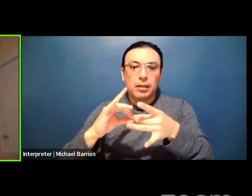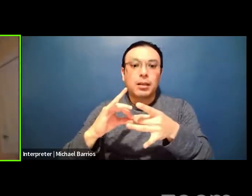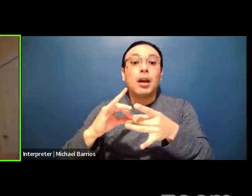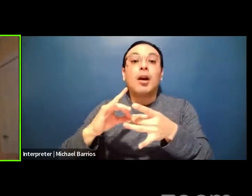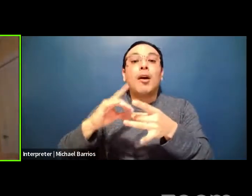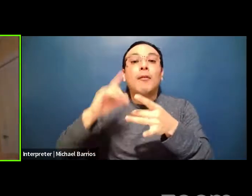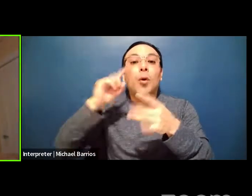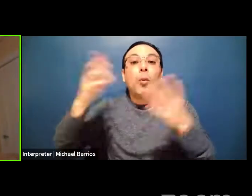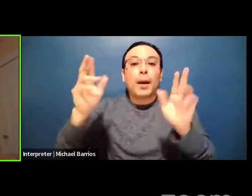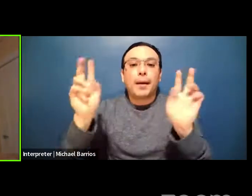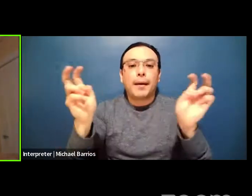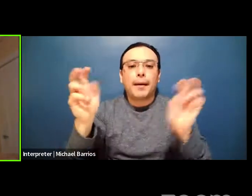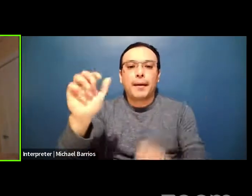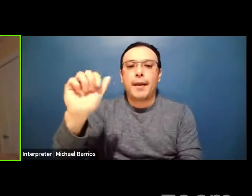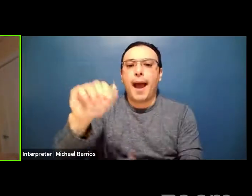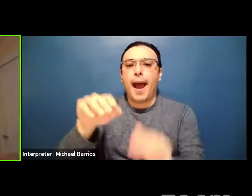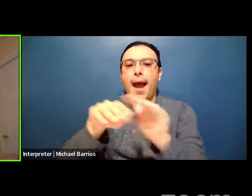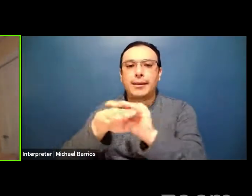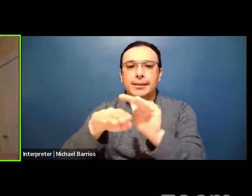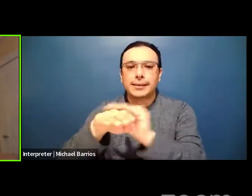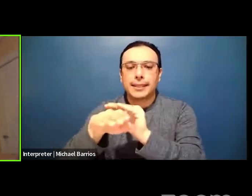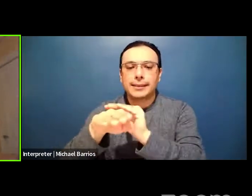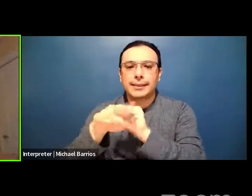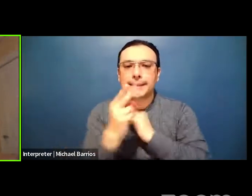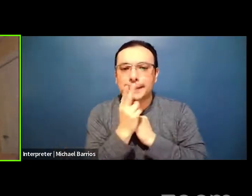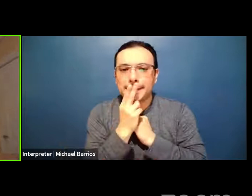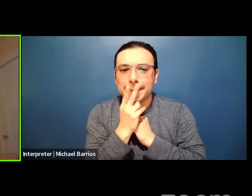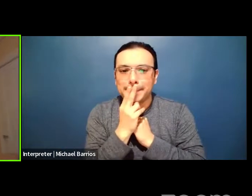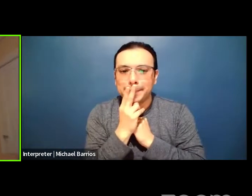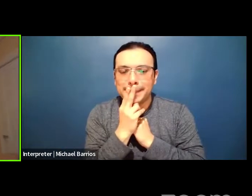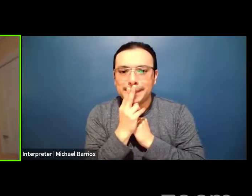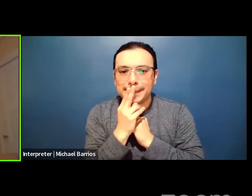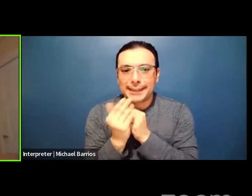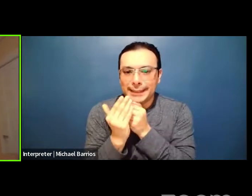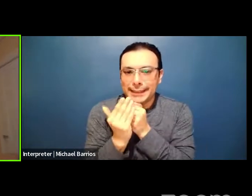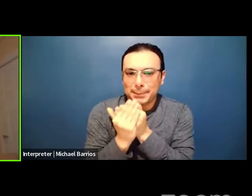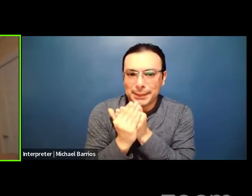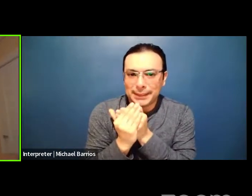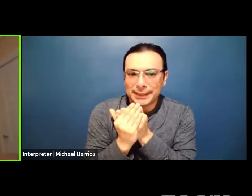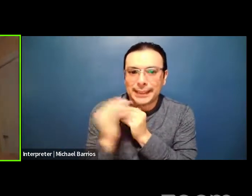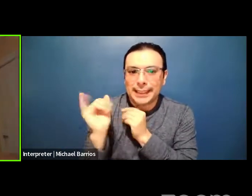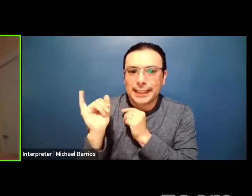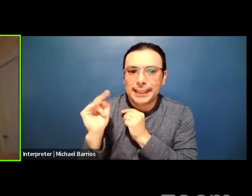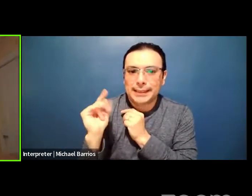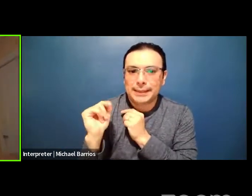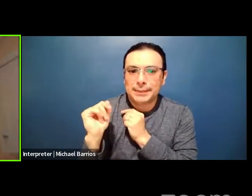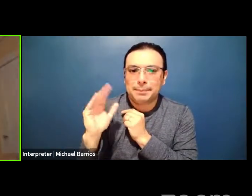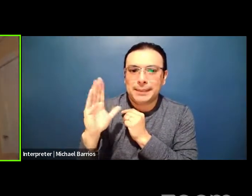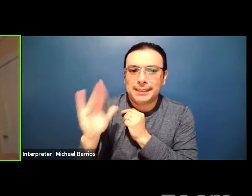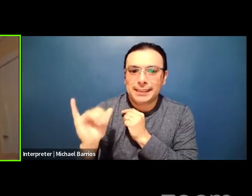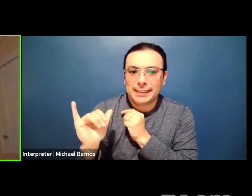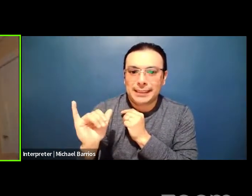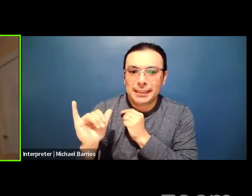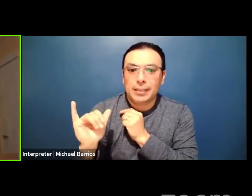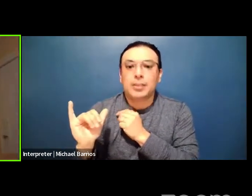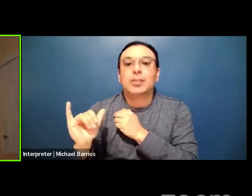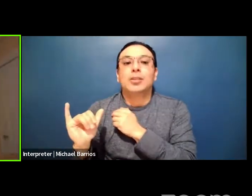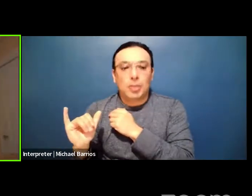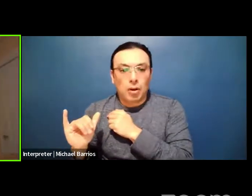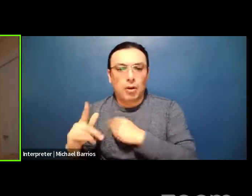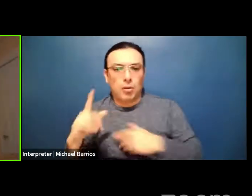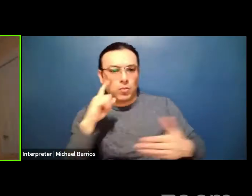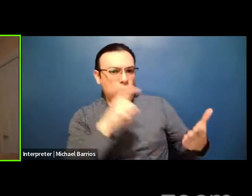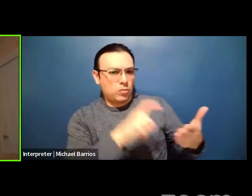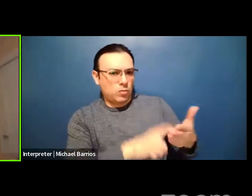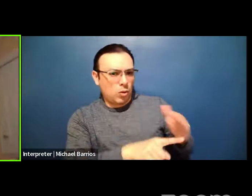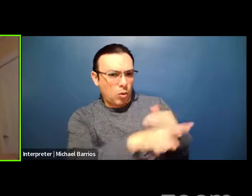is, Mia will speak about how having one's access needs recognized and recognizing the access needs of others